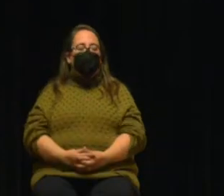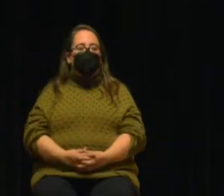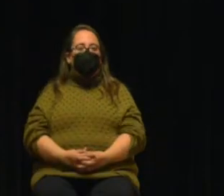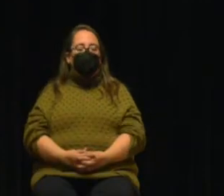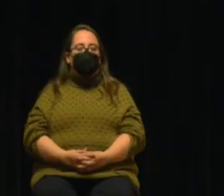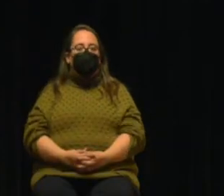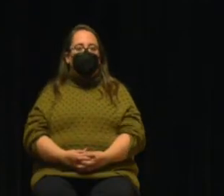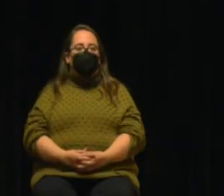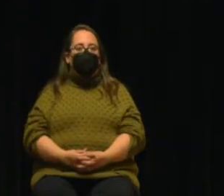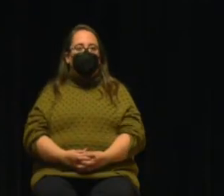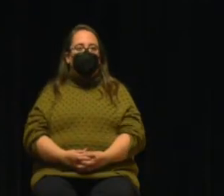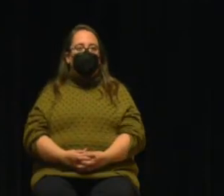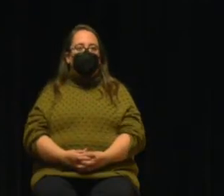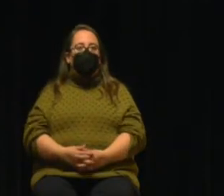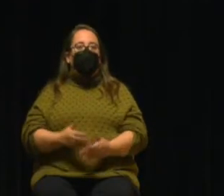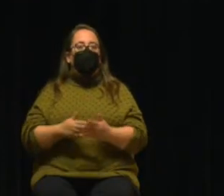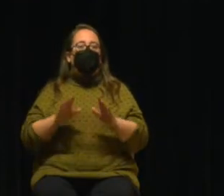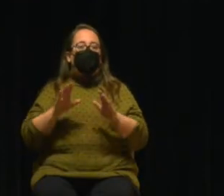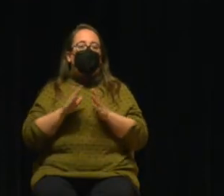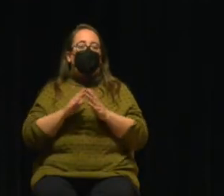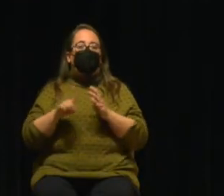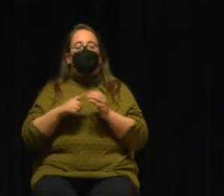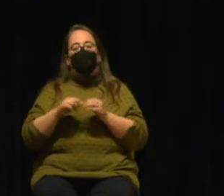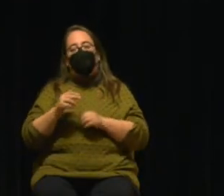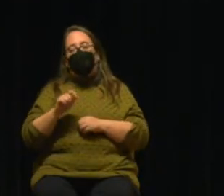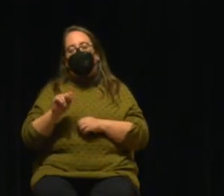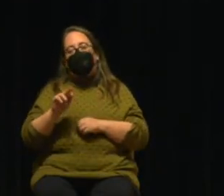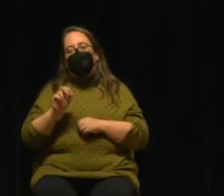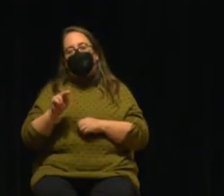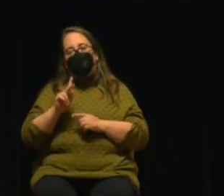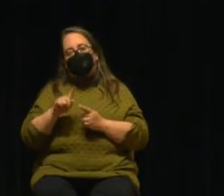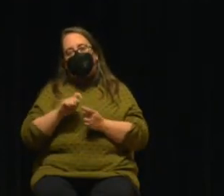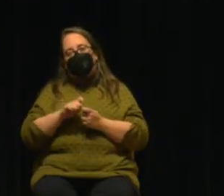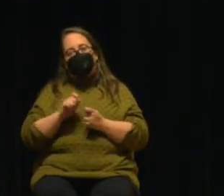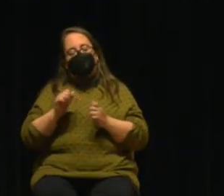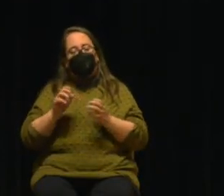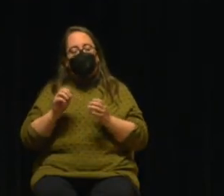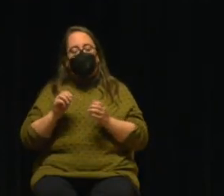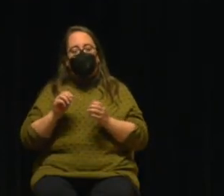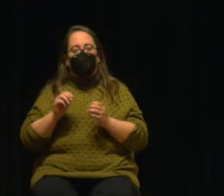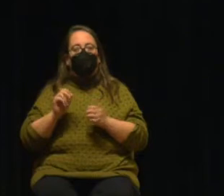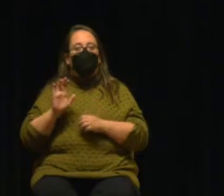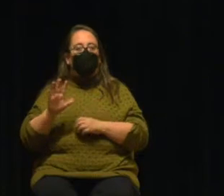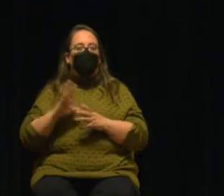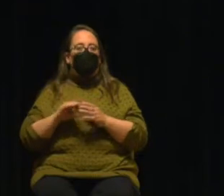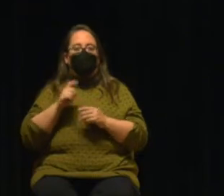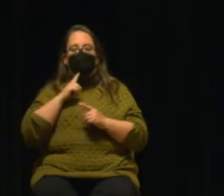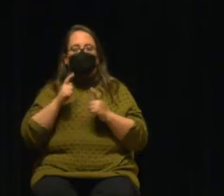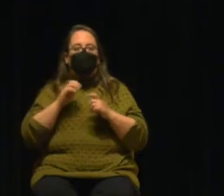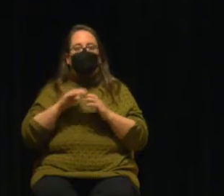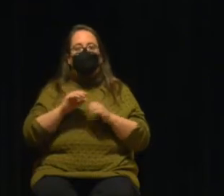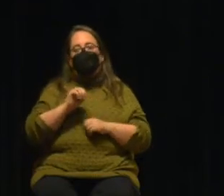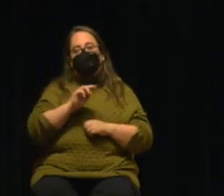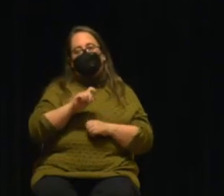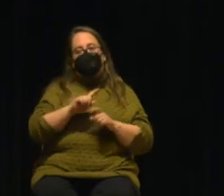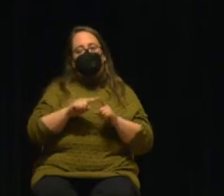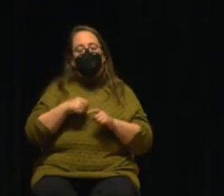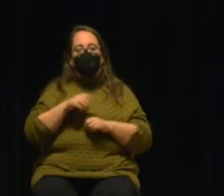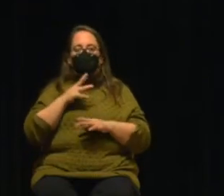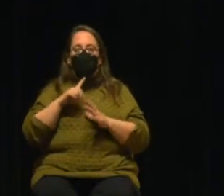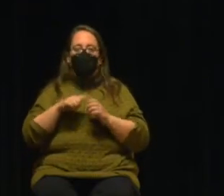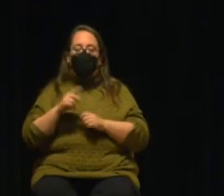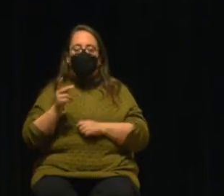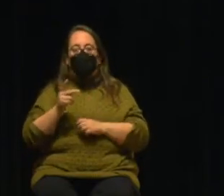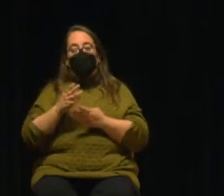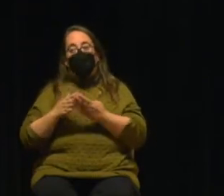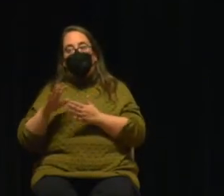there's some great books about Harriet Tubman in particular. So, you know, her story is bigger than Still, but I certainly talk about the part of